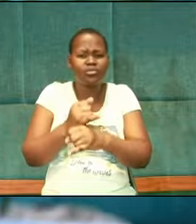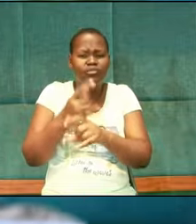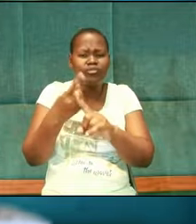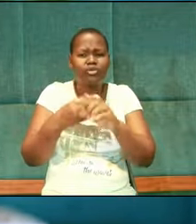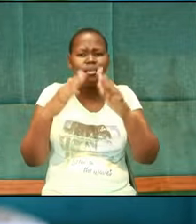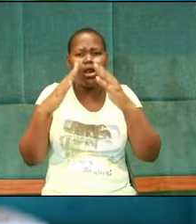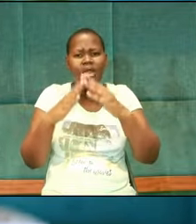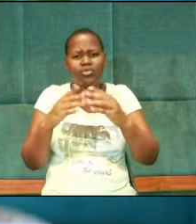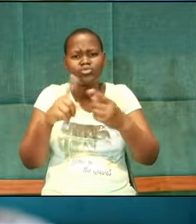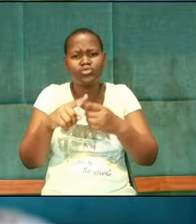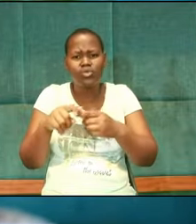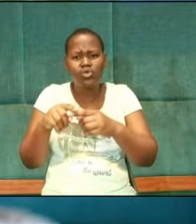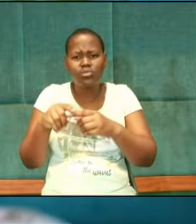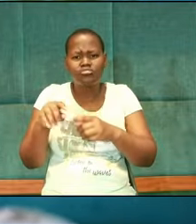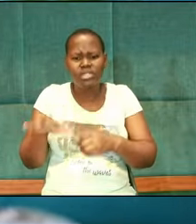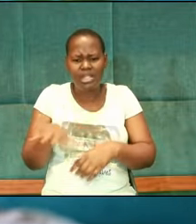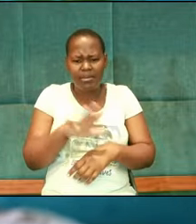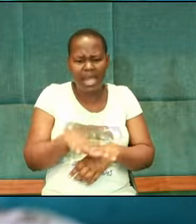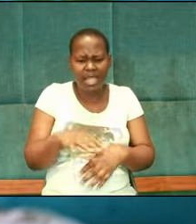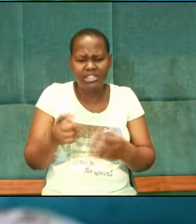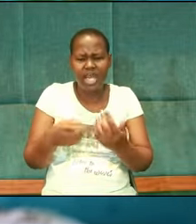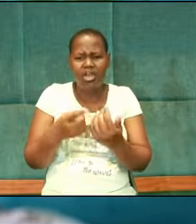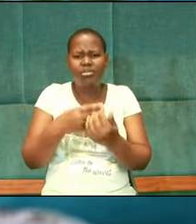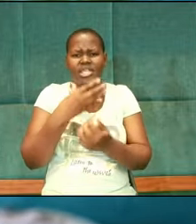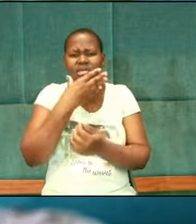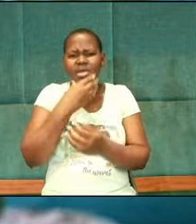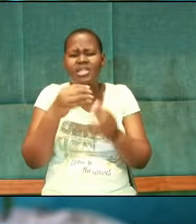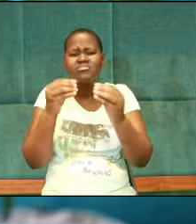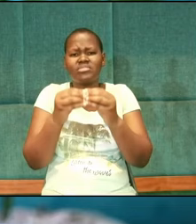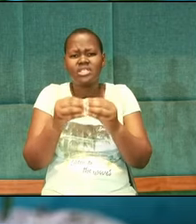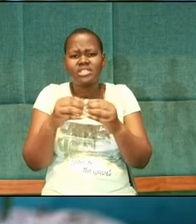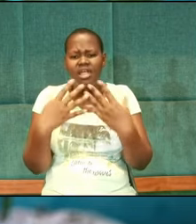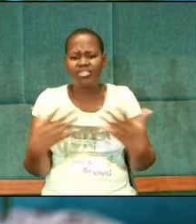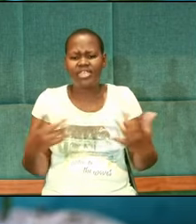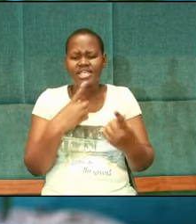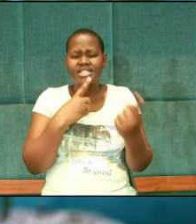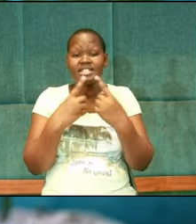market how many men meet her and the things they tell her?